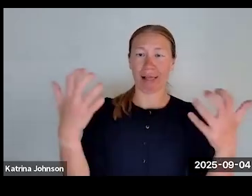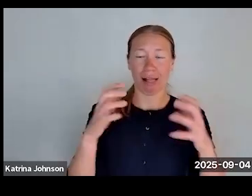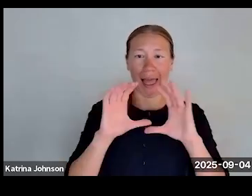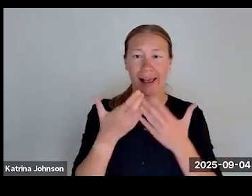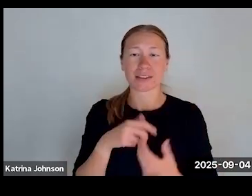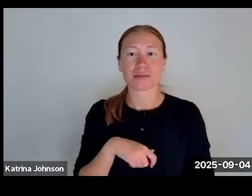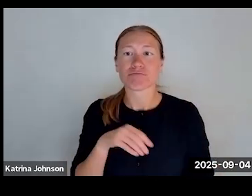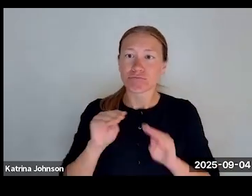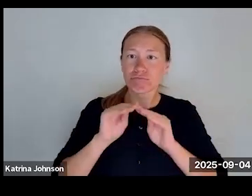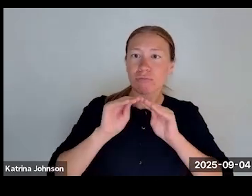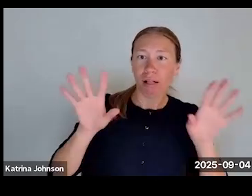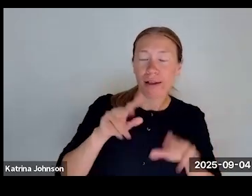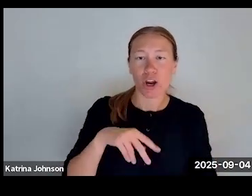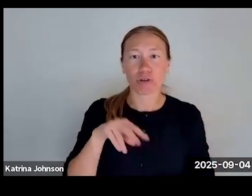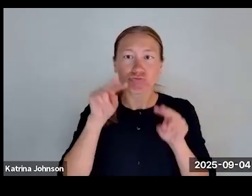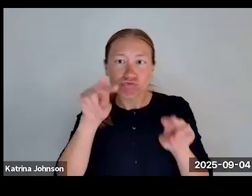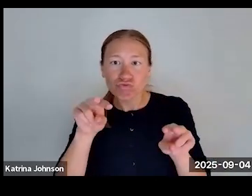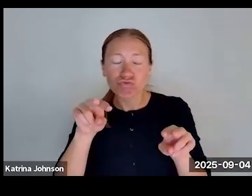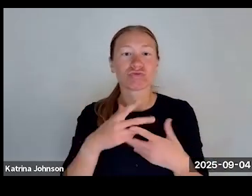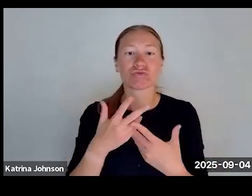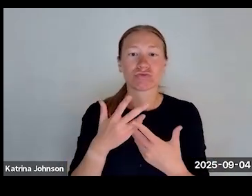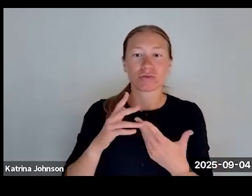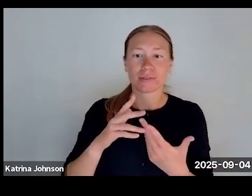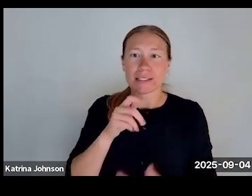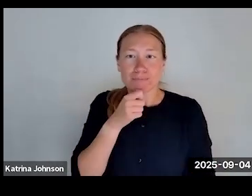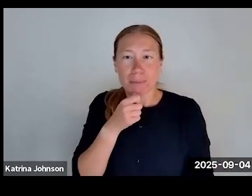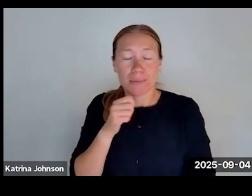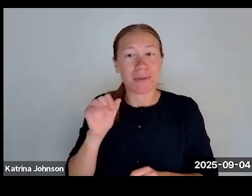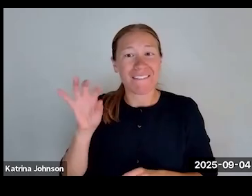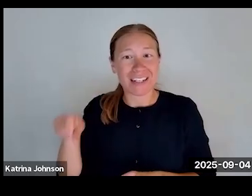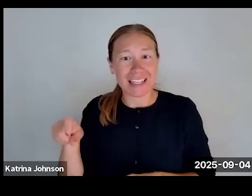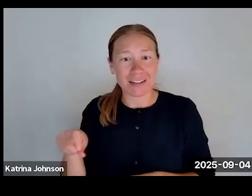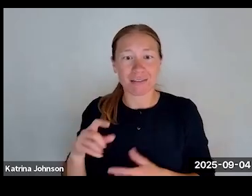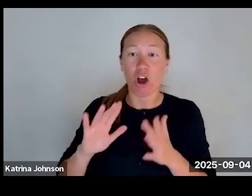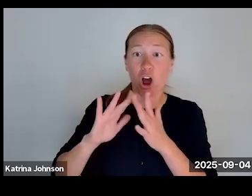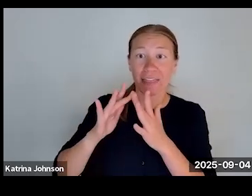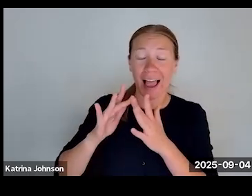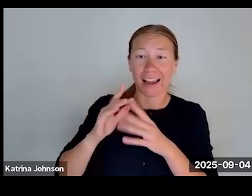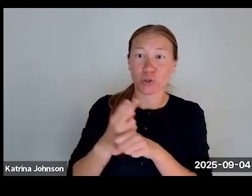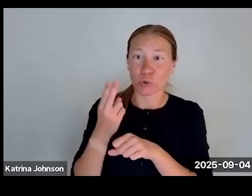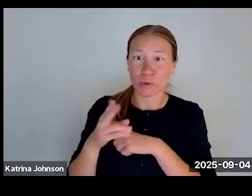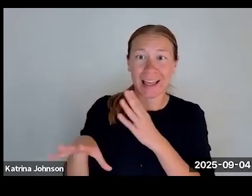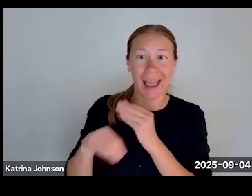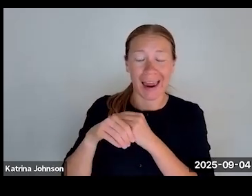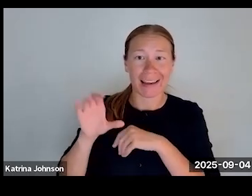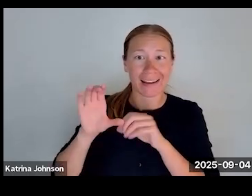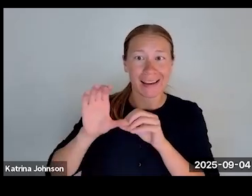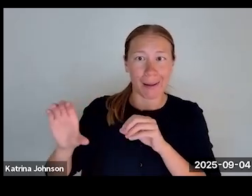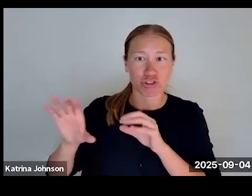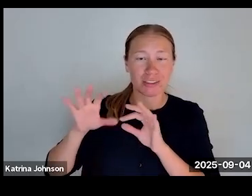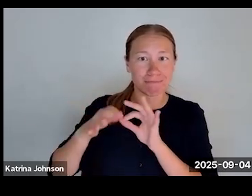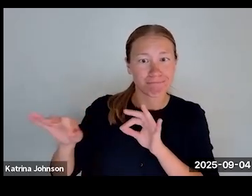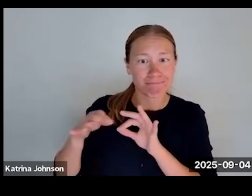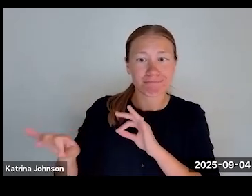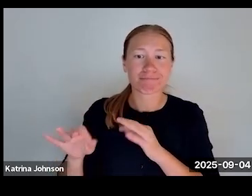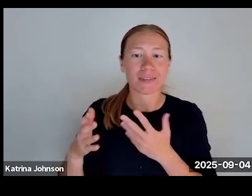if needed. Online, add captions and make materials easy to read. Consider background noise and